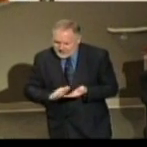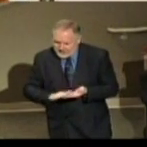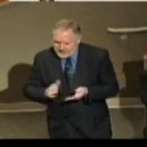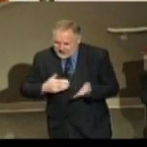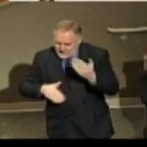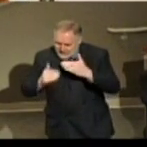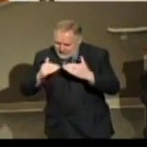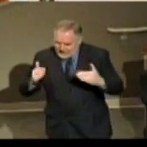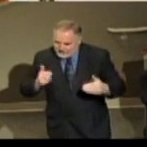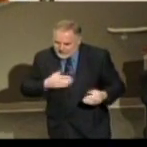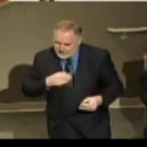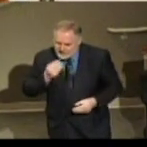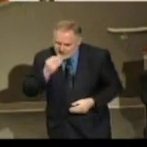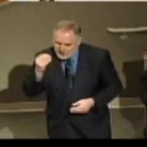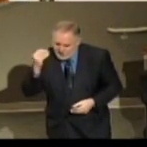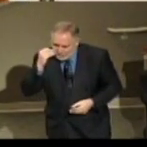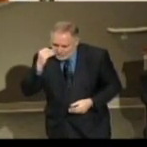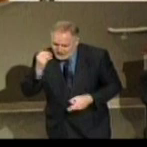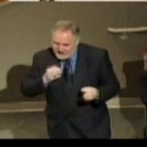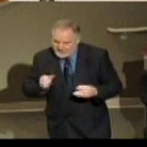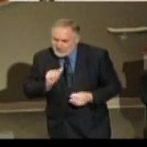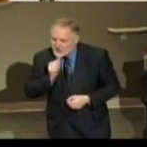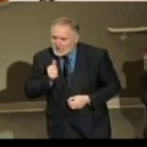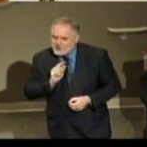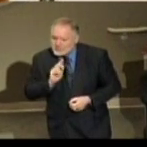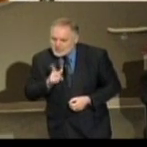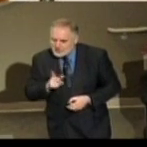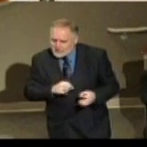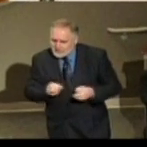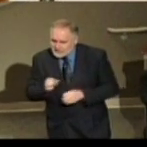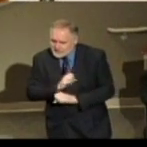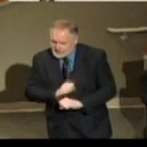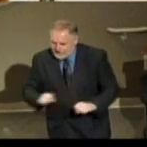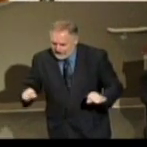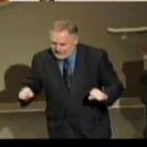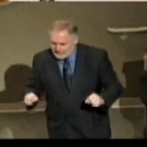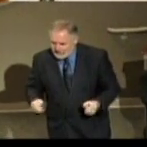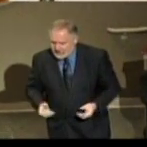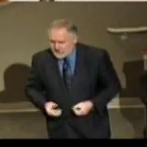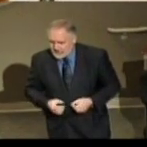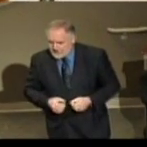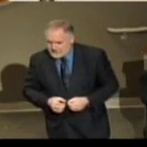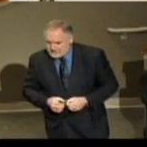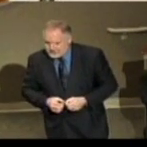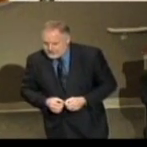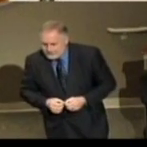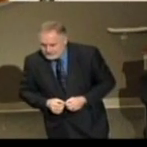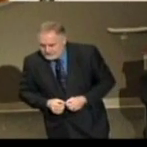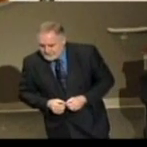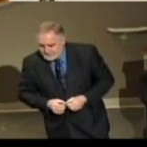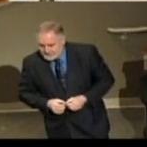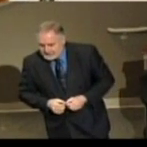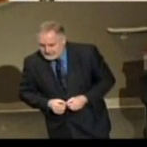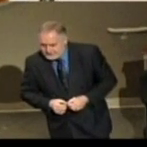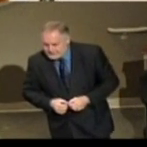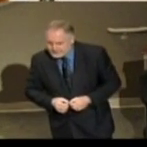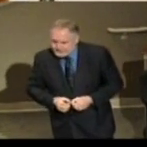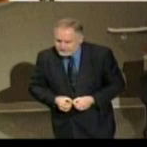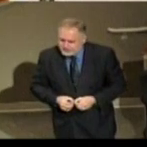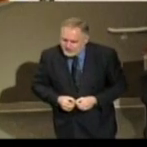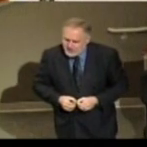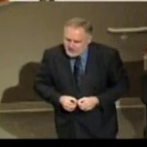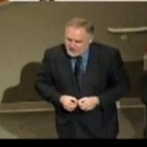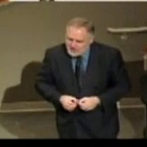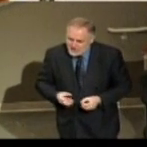Slip your hand up right now, just right where you are. Is there one anywhere? I want to pray for you. Oh, my friend, the